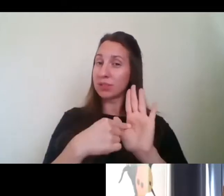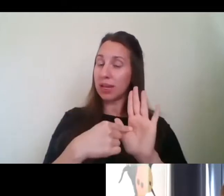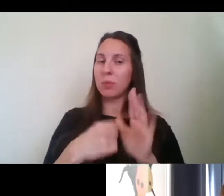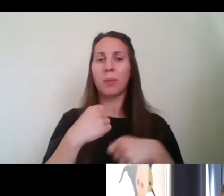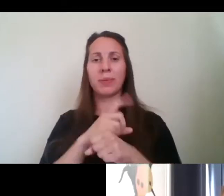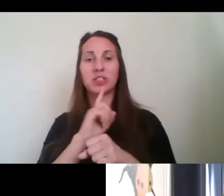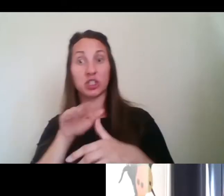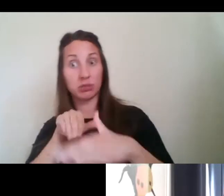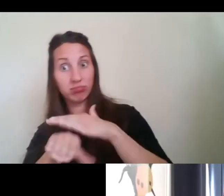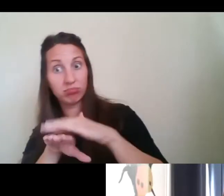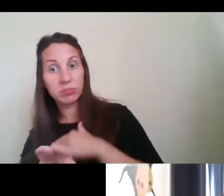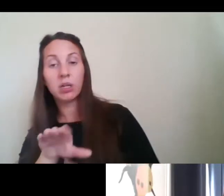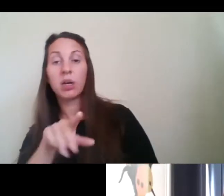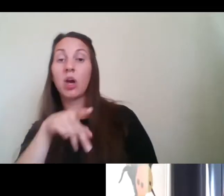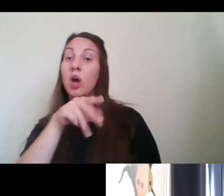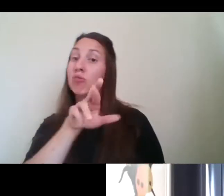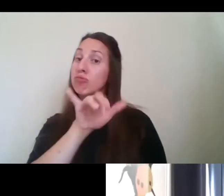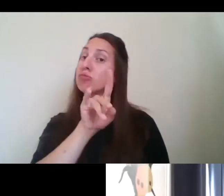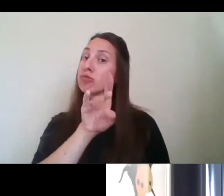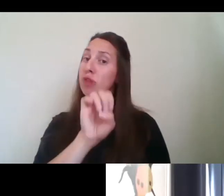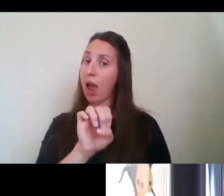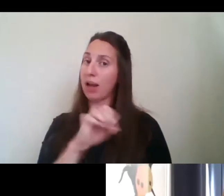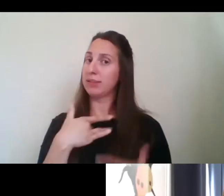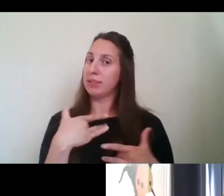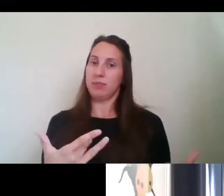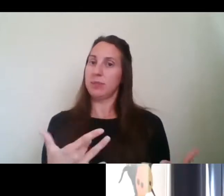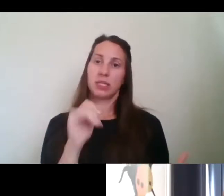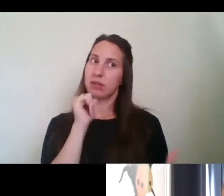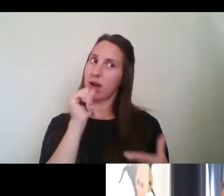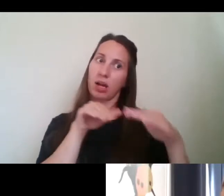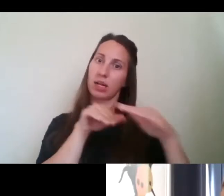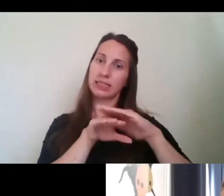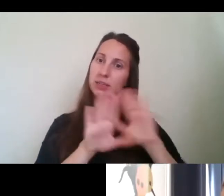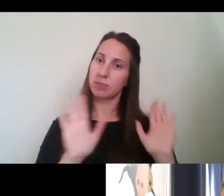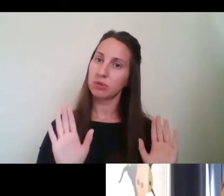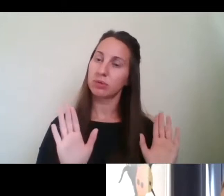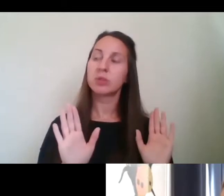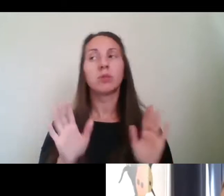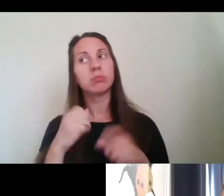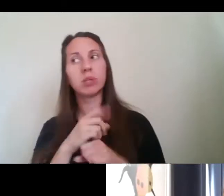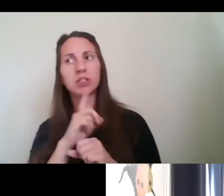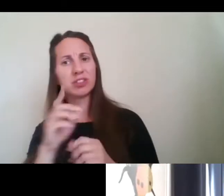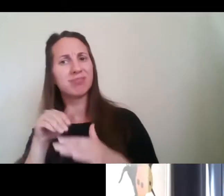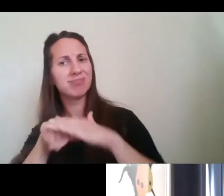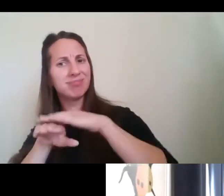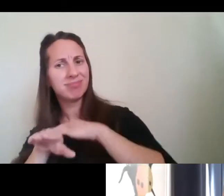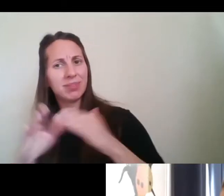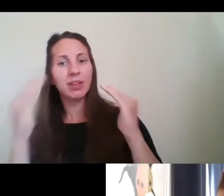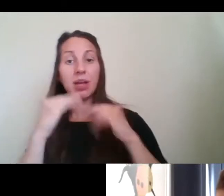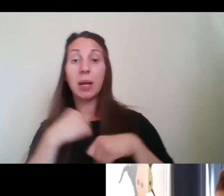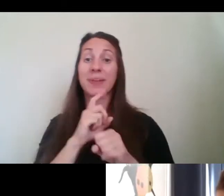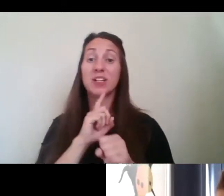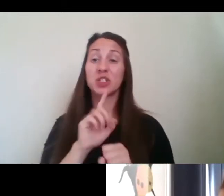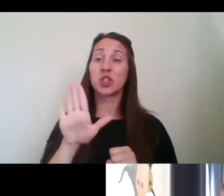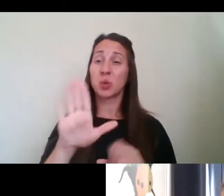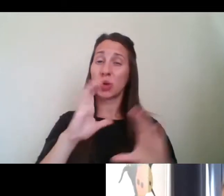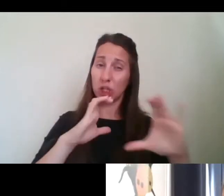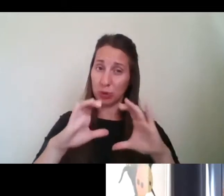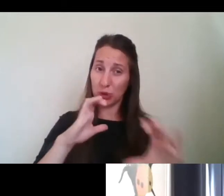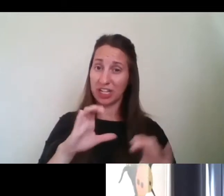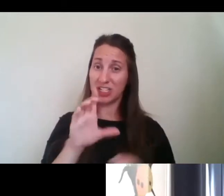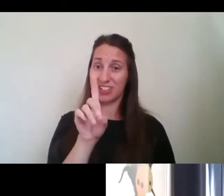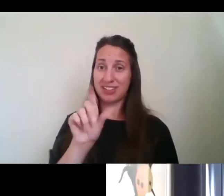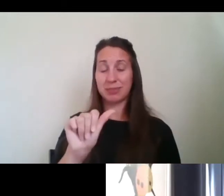Pride is notoriously an inaccessible context. Make sure your communications are sort of disability friendly in terms